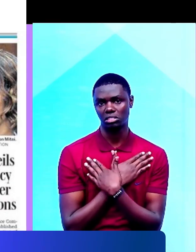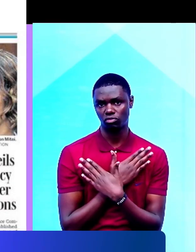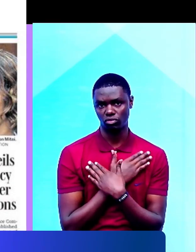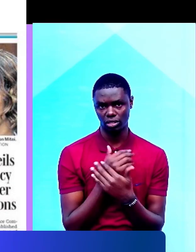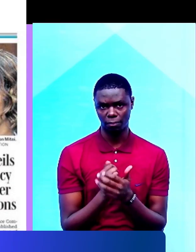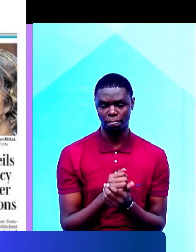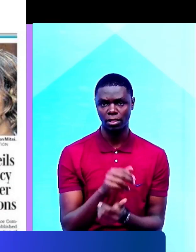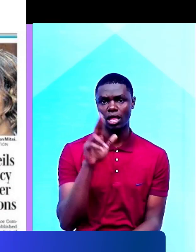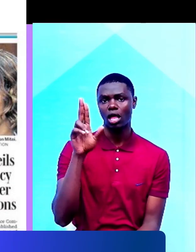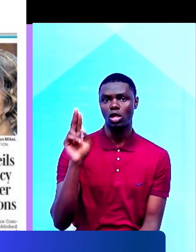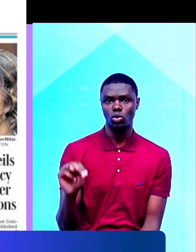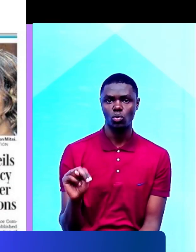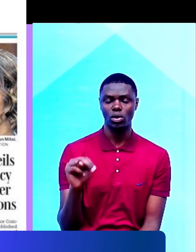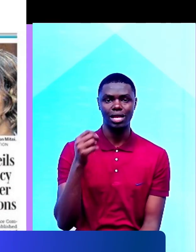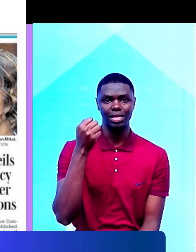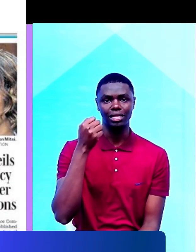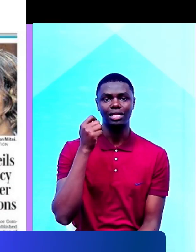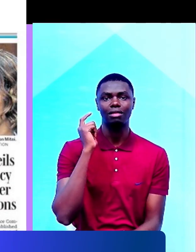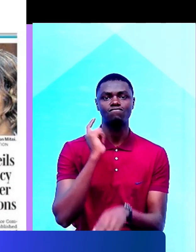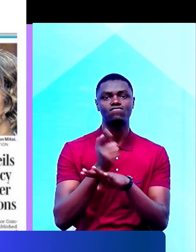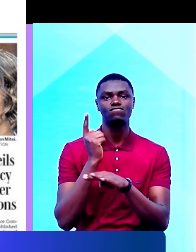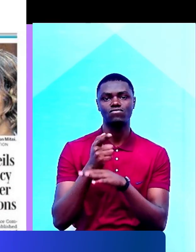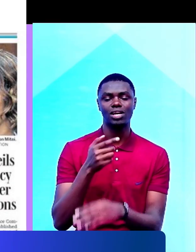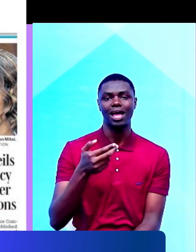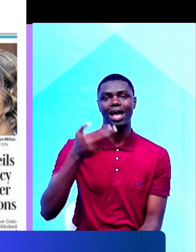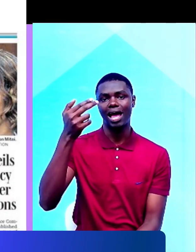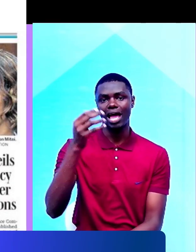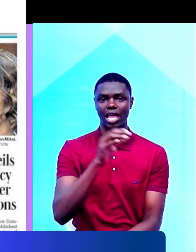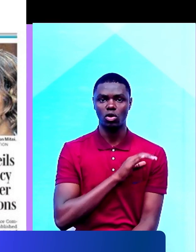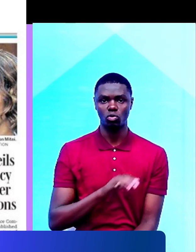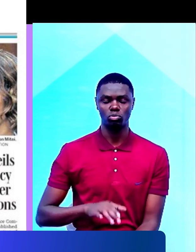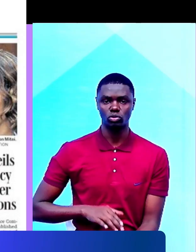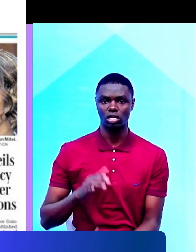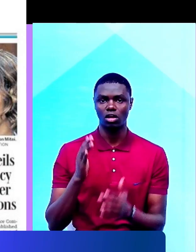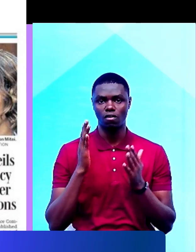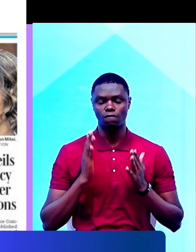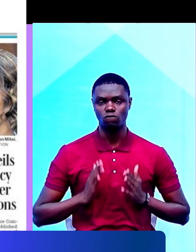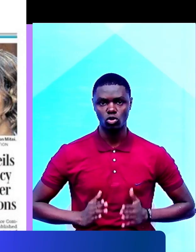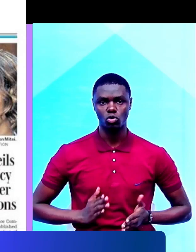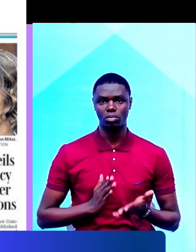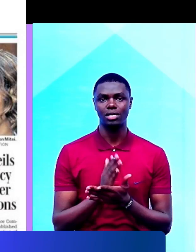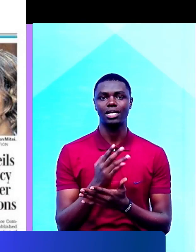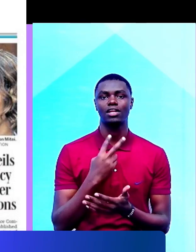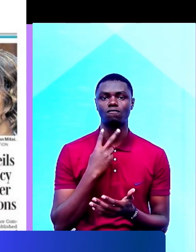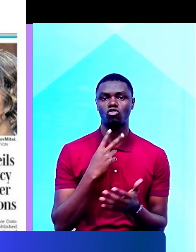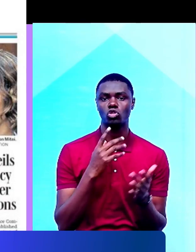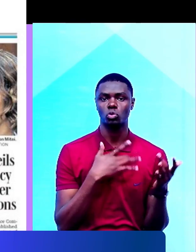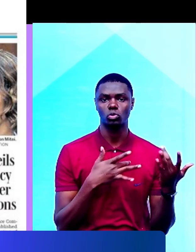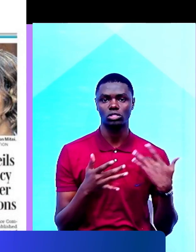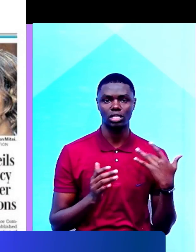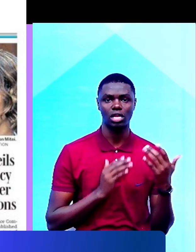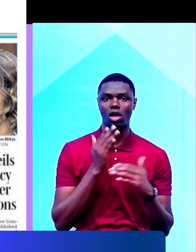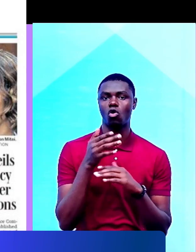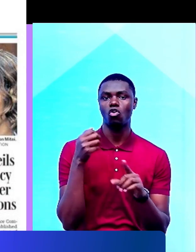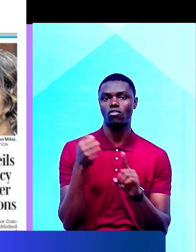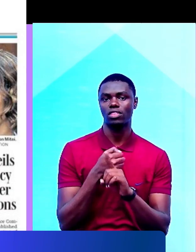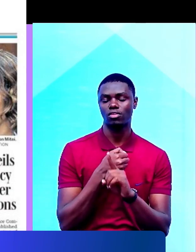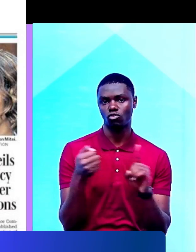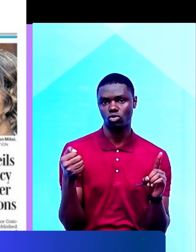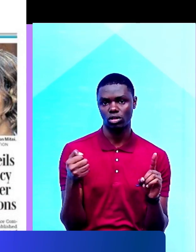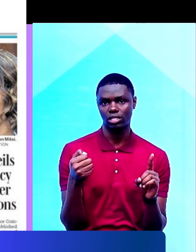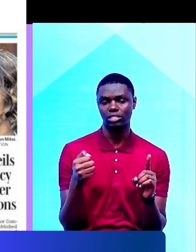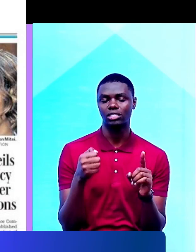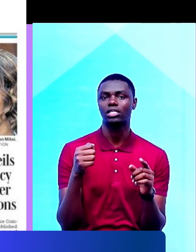And UN sound alarm. The High Commissioner for Human Rights voiced concerns over the violent turn